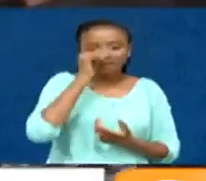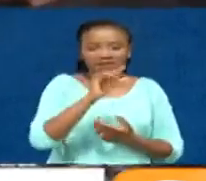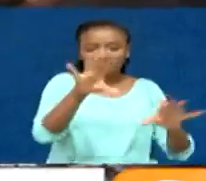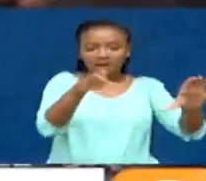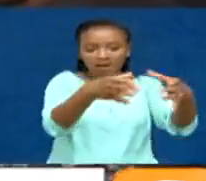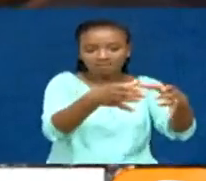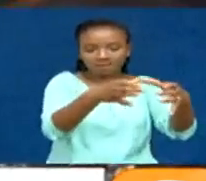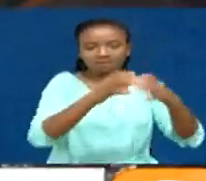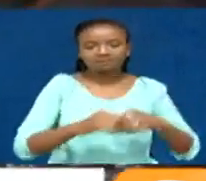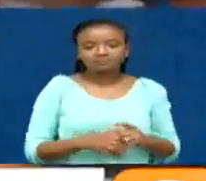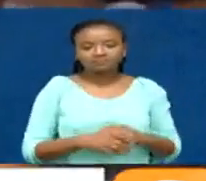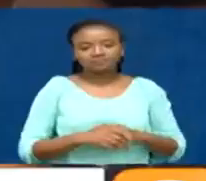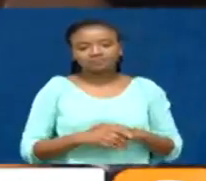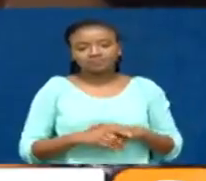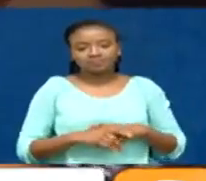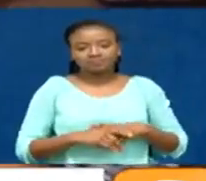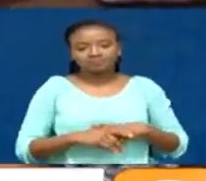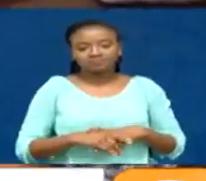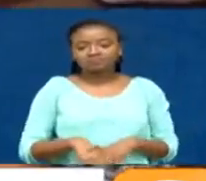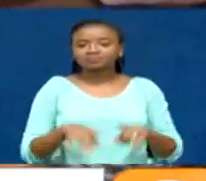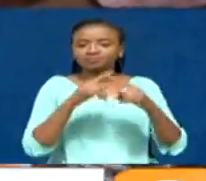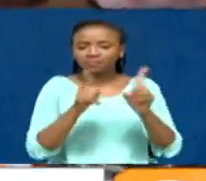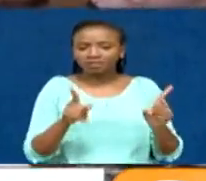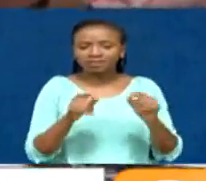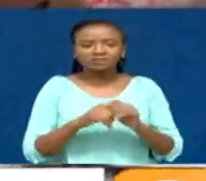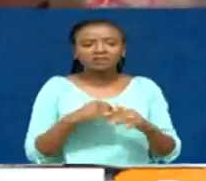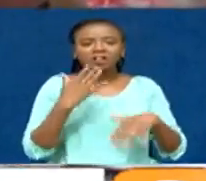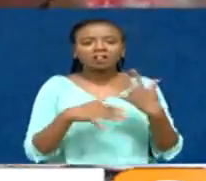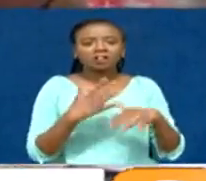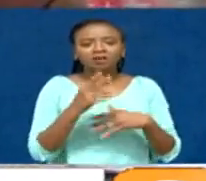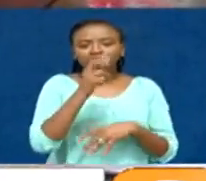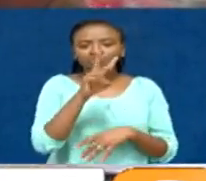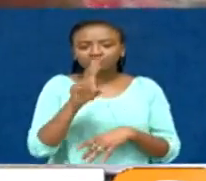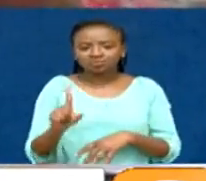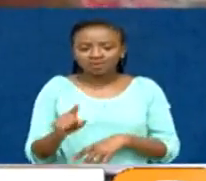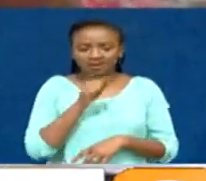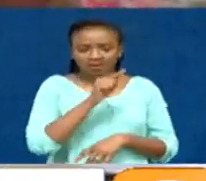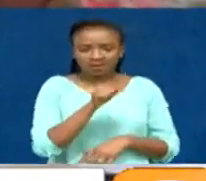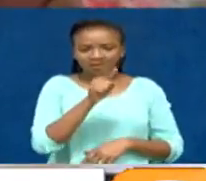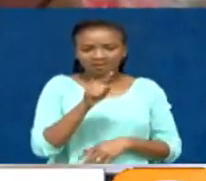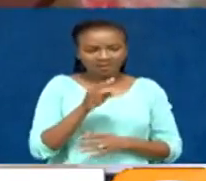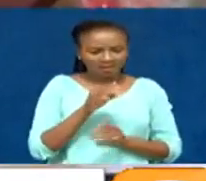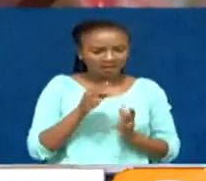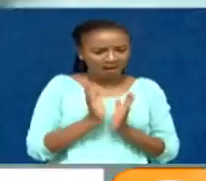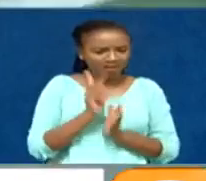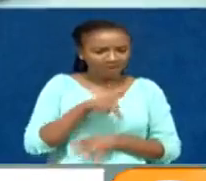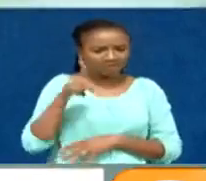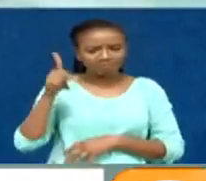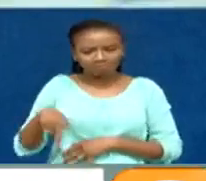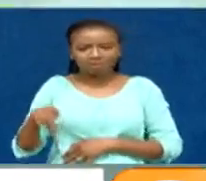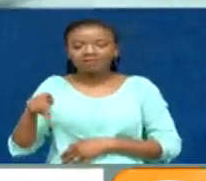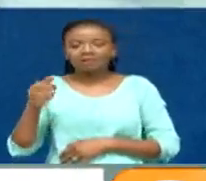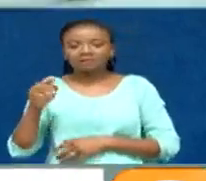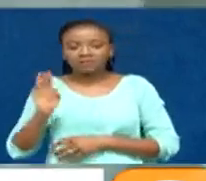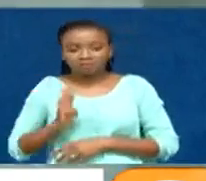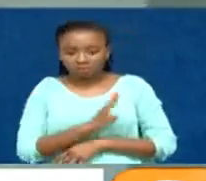Technologies, a Netherlands-based company. By the end of 2021, the Public Procurement Administrative Board ordered IEBC